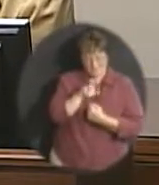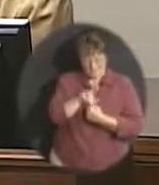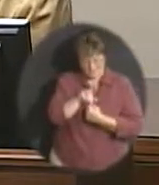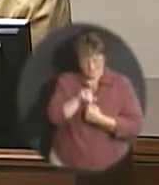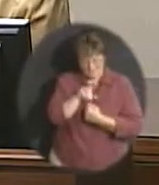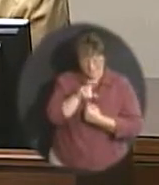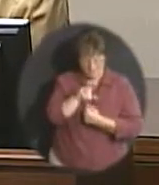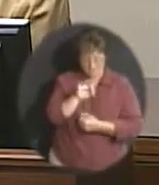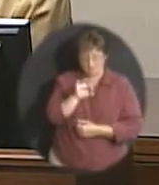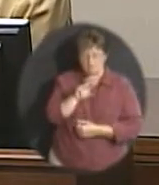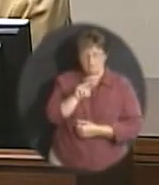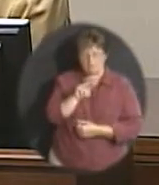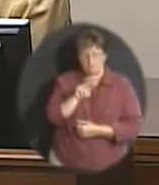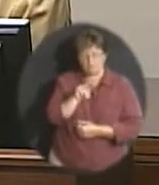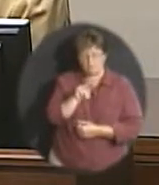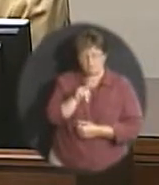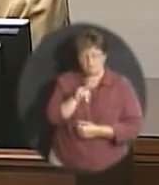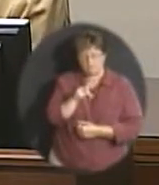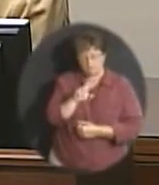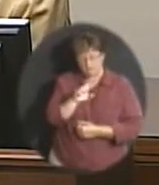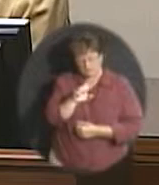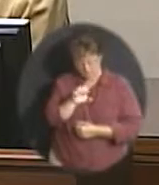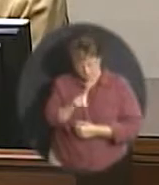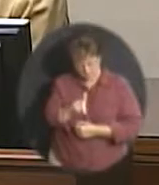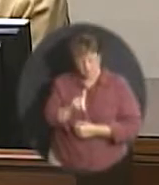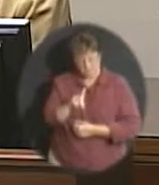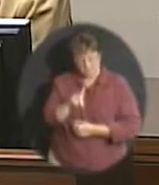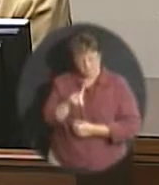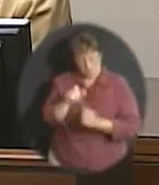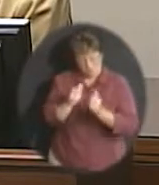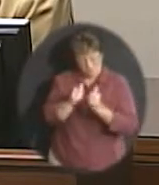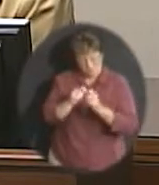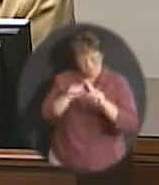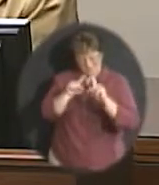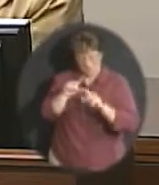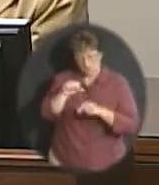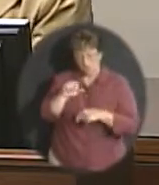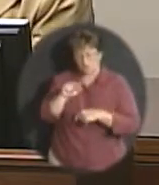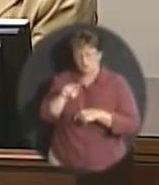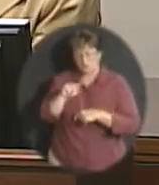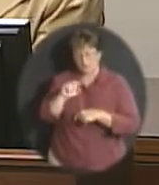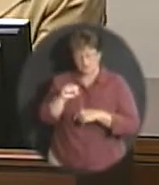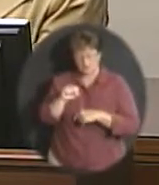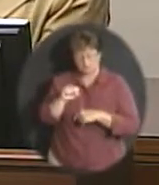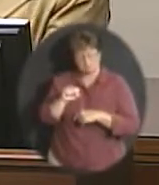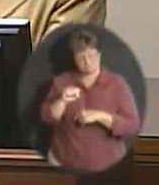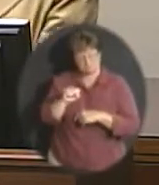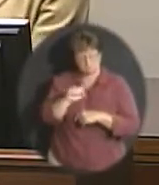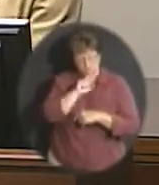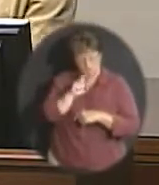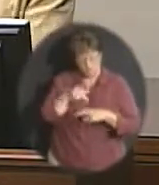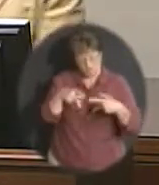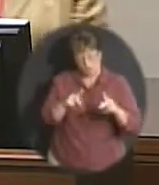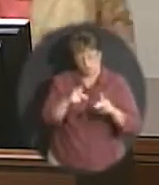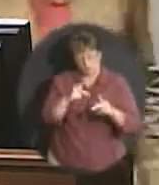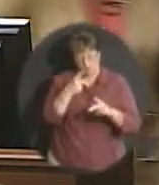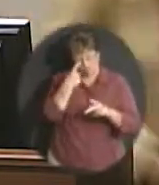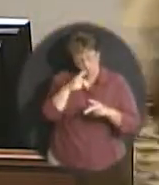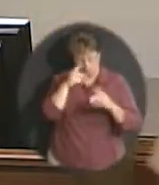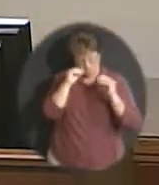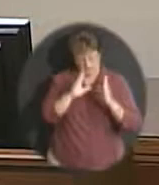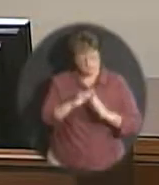supported through our Perkins grant that supports that kind of connection for our teachers. Thank you, Dr. Scher. You